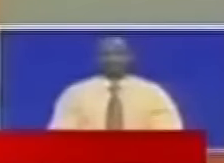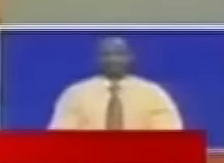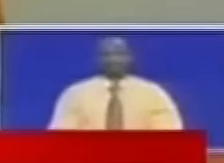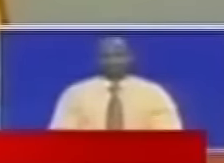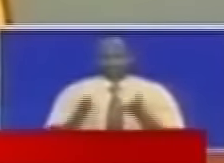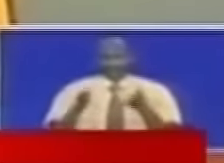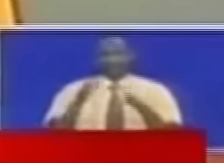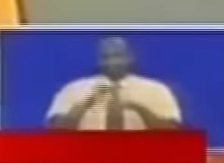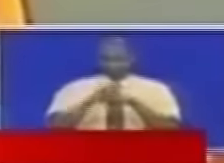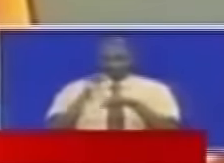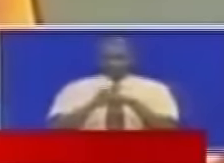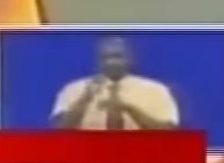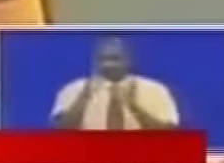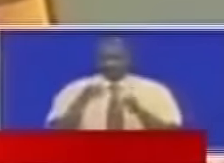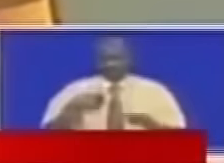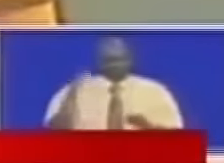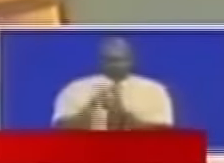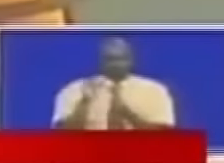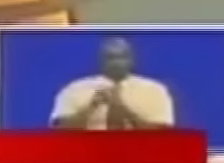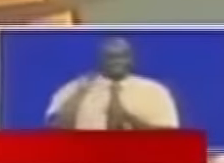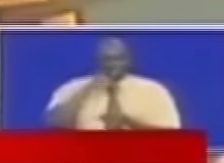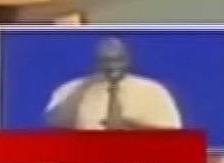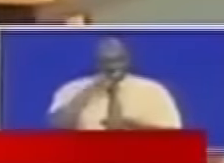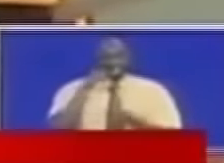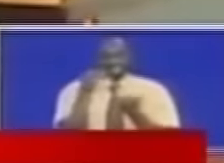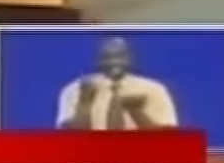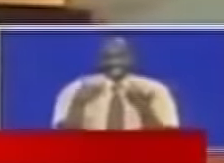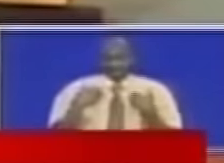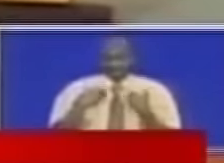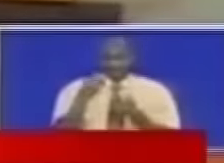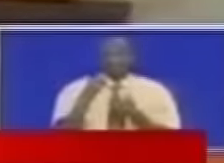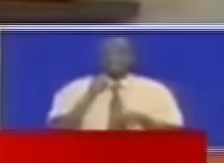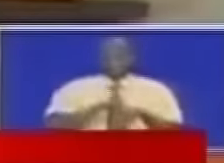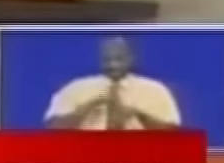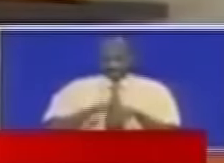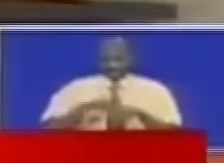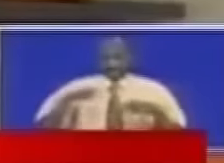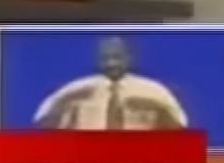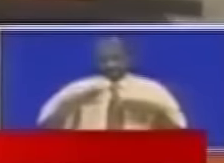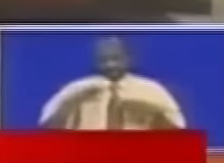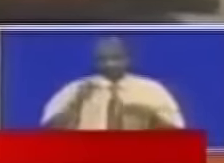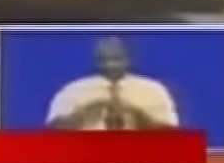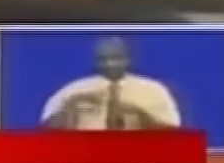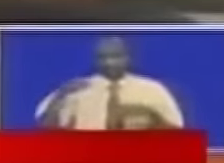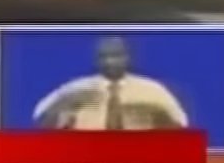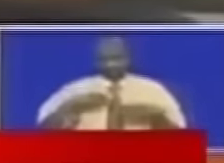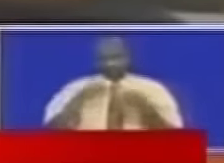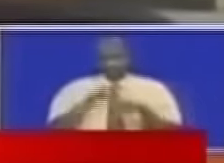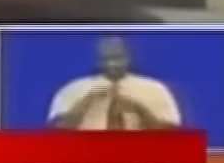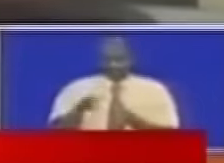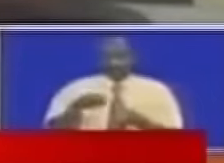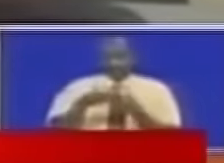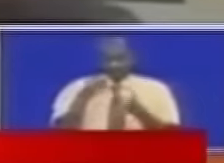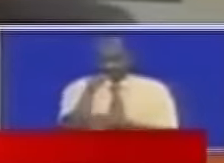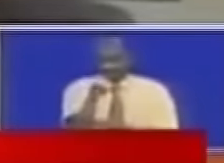Barabara kabisa mtazamaji, kuna mengi mazuri ambayo yatakujia tu baada ya mapumziko ambayo tutakuwa tumeachukua hivi sasa. Lakini kabla yote